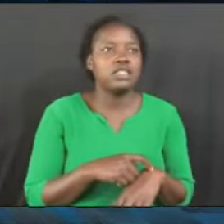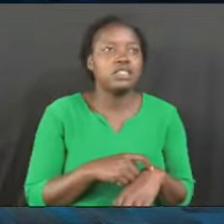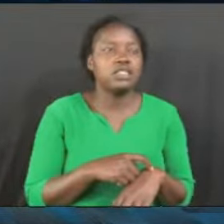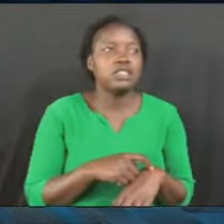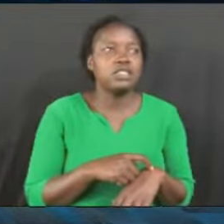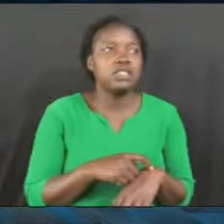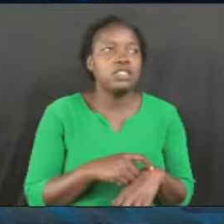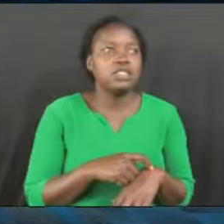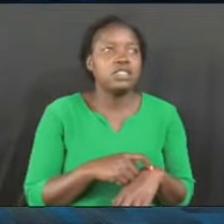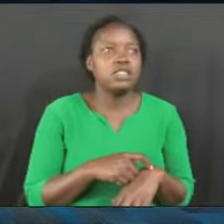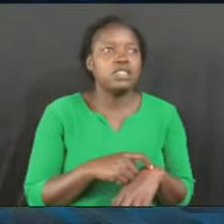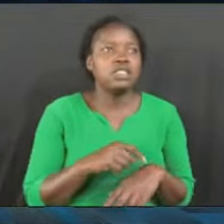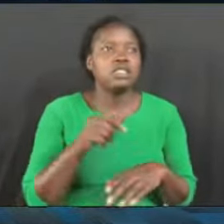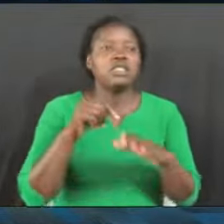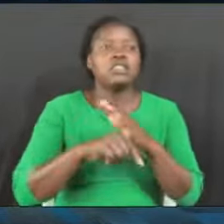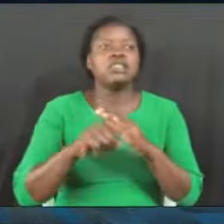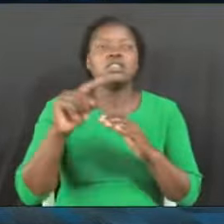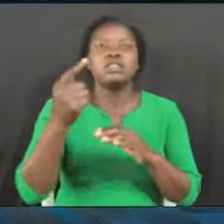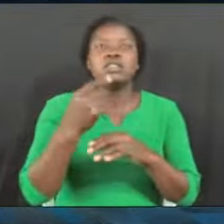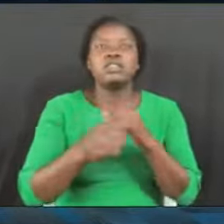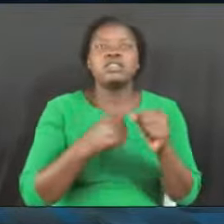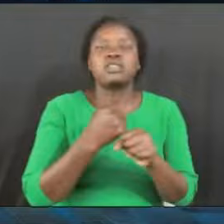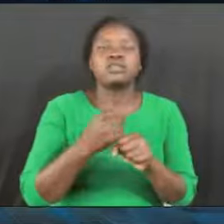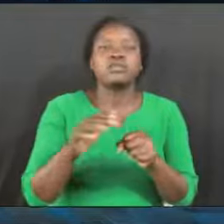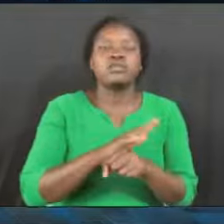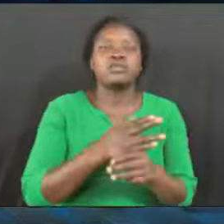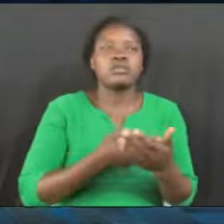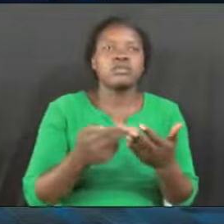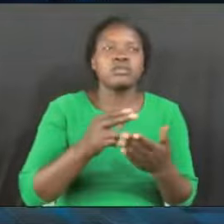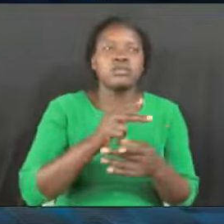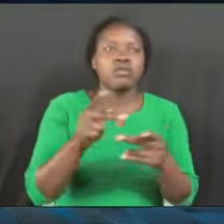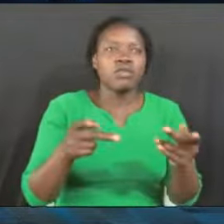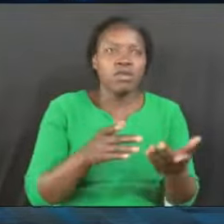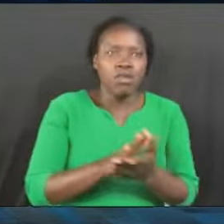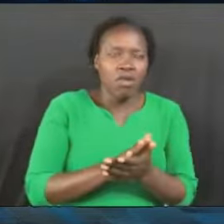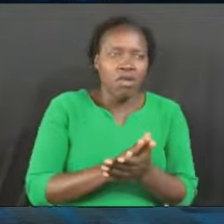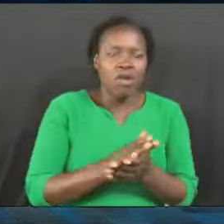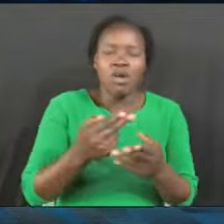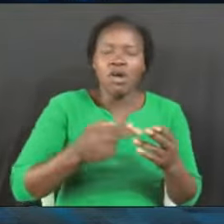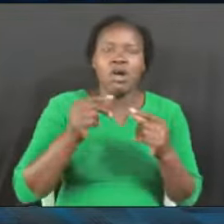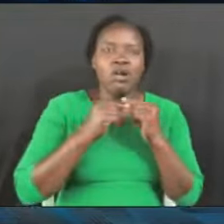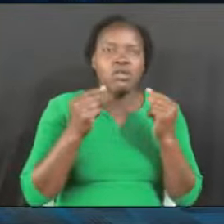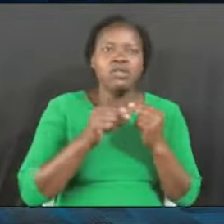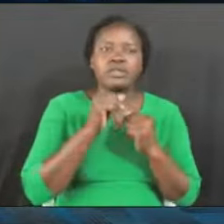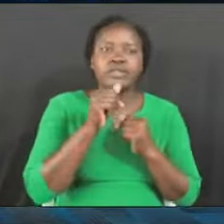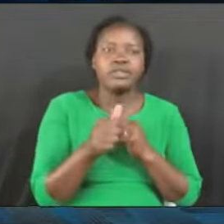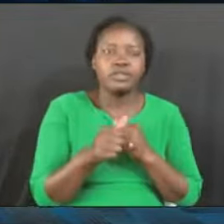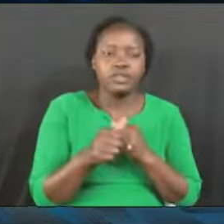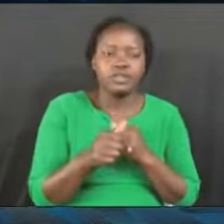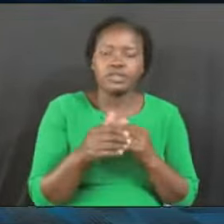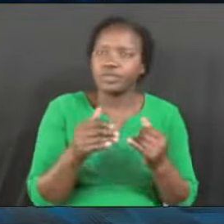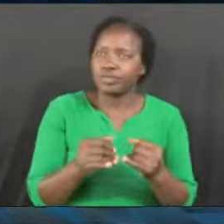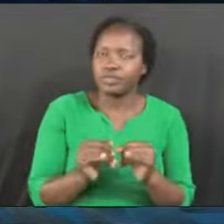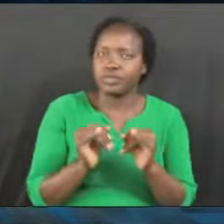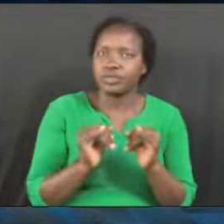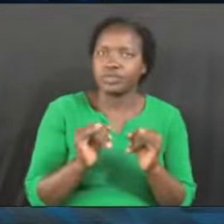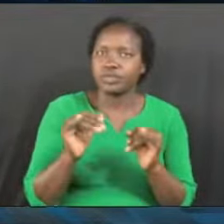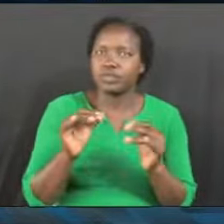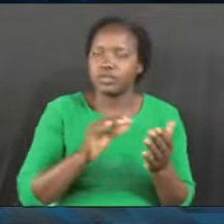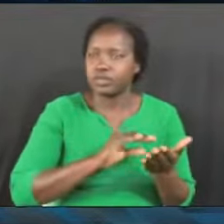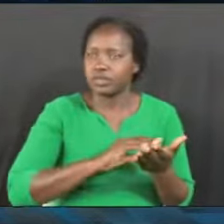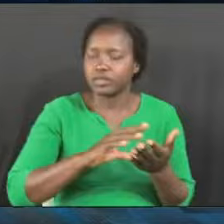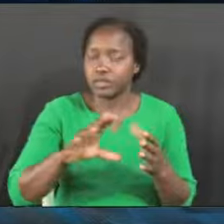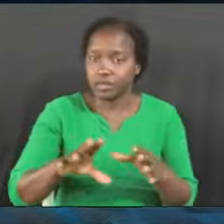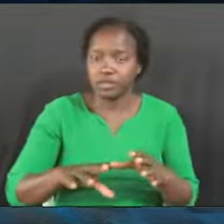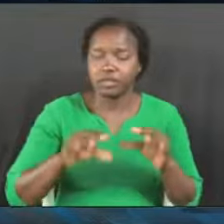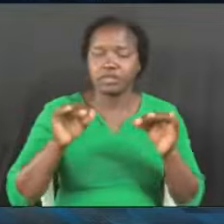when they would enter once a year into the most holy place, the high priests were not to try and take glory